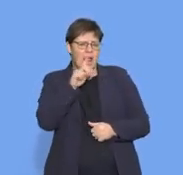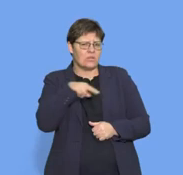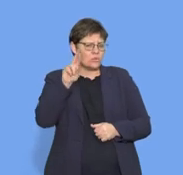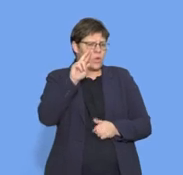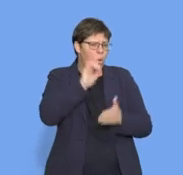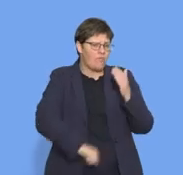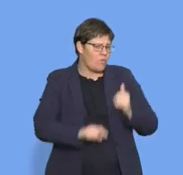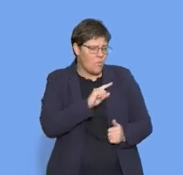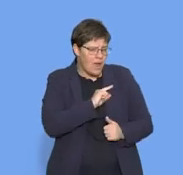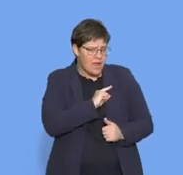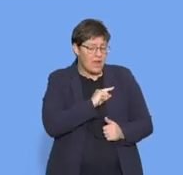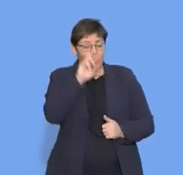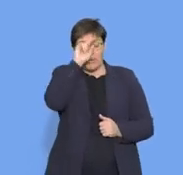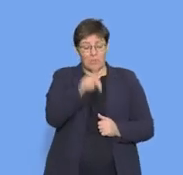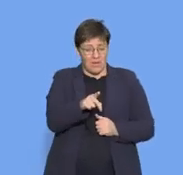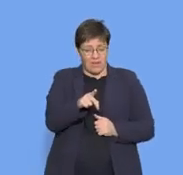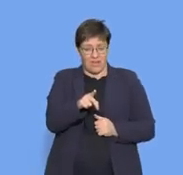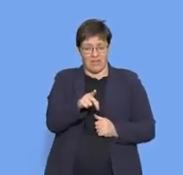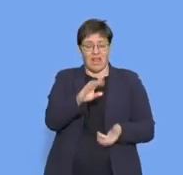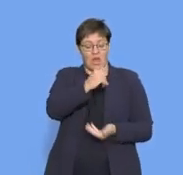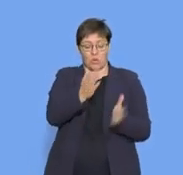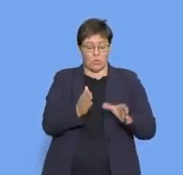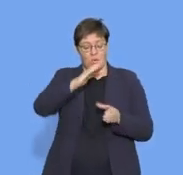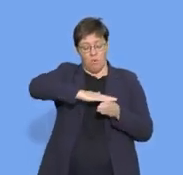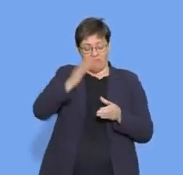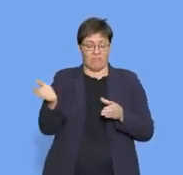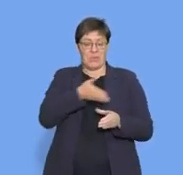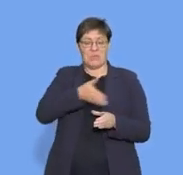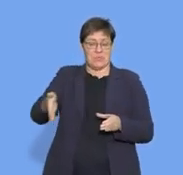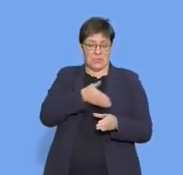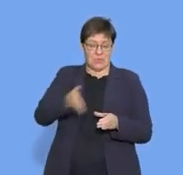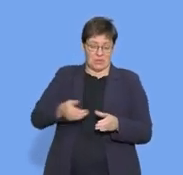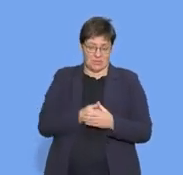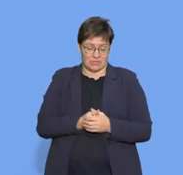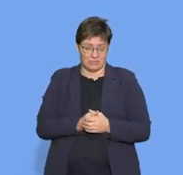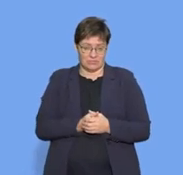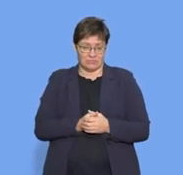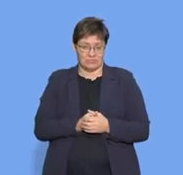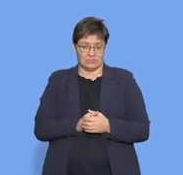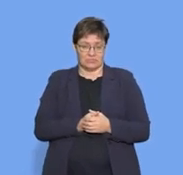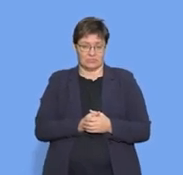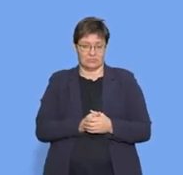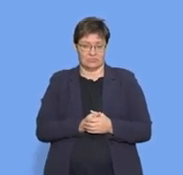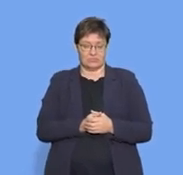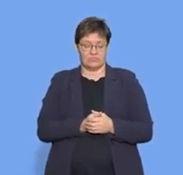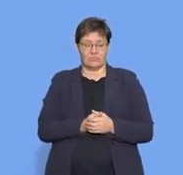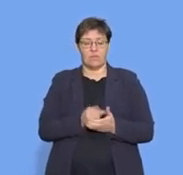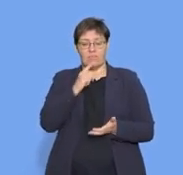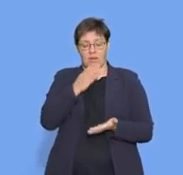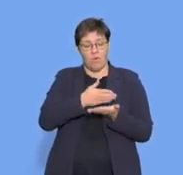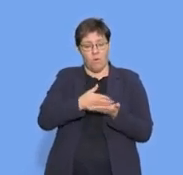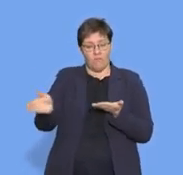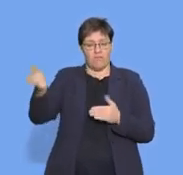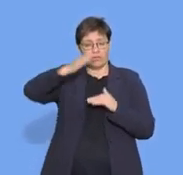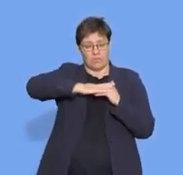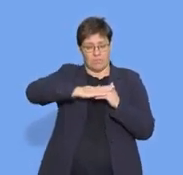I subtracted an L squared? We have to remember that this top square is open. So we are going